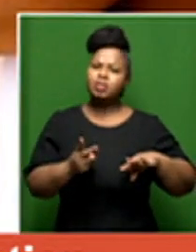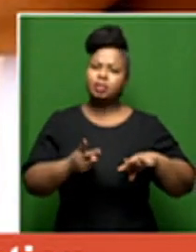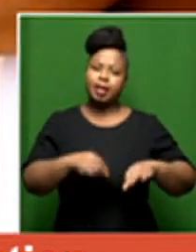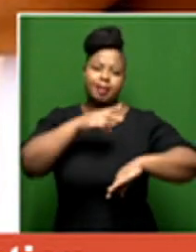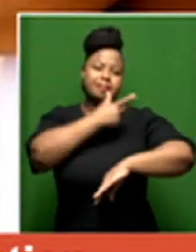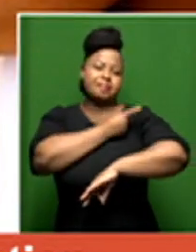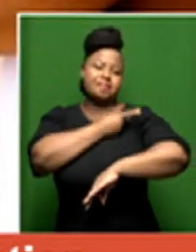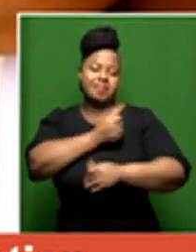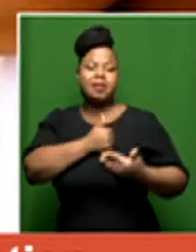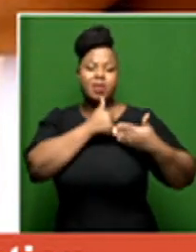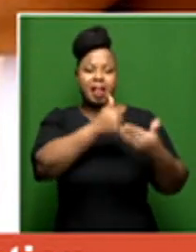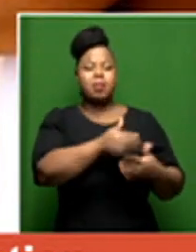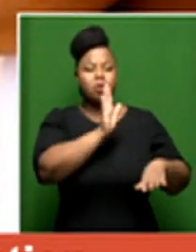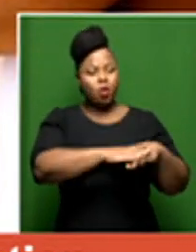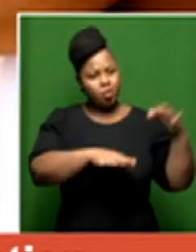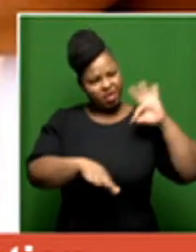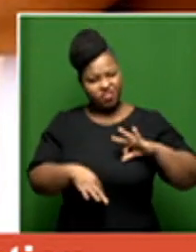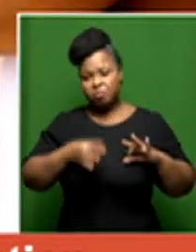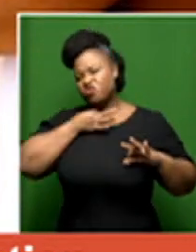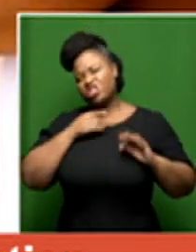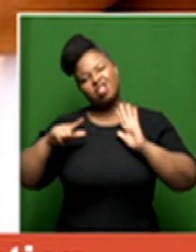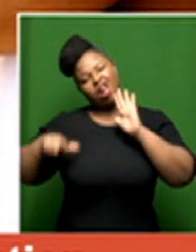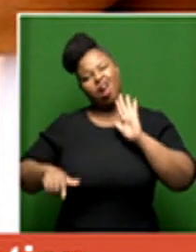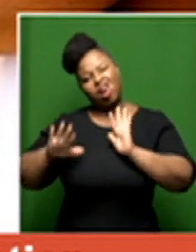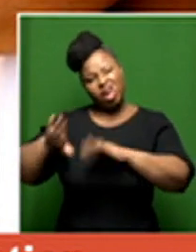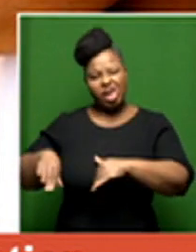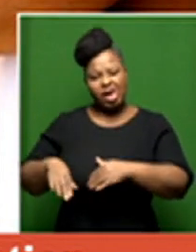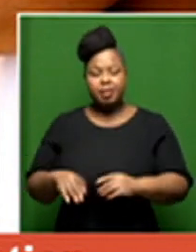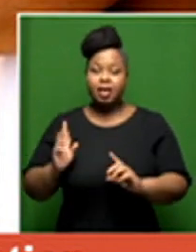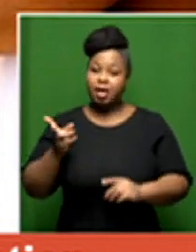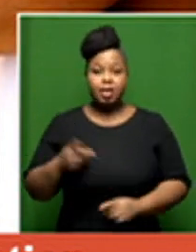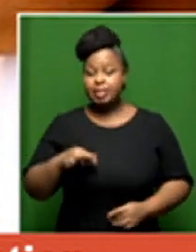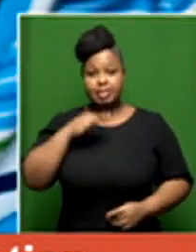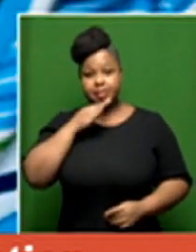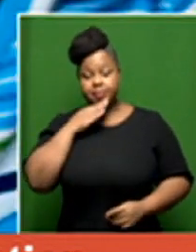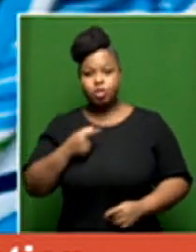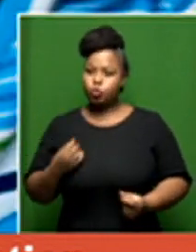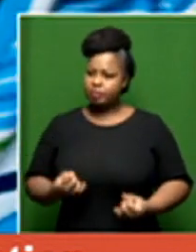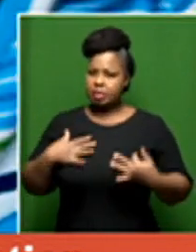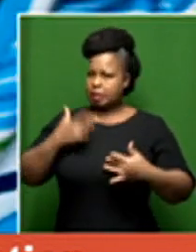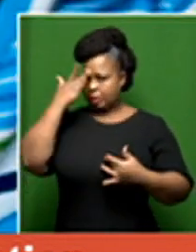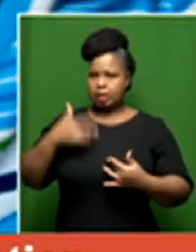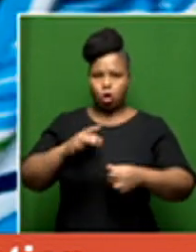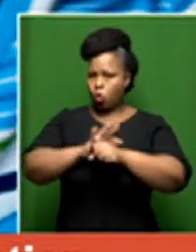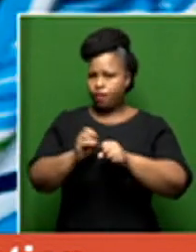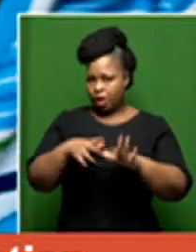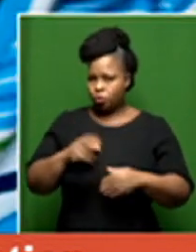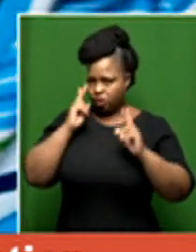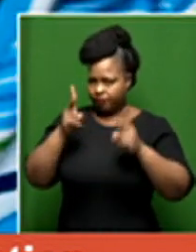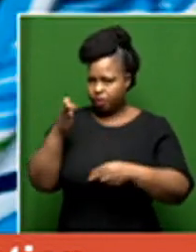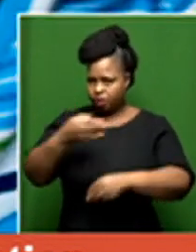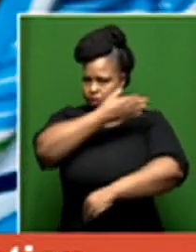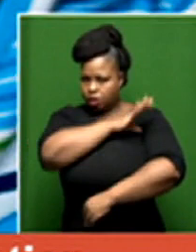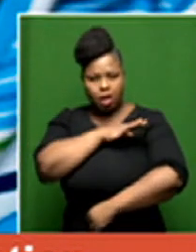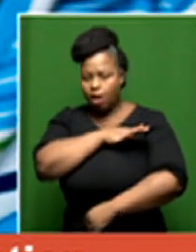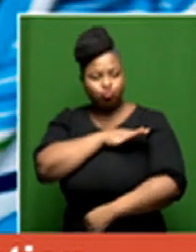is more beneficial than the risk that you are looking at. And it's not that you are going to get COVID when you visit the health